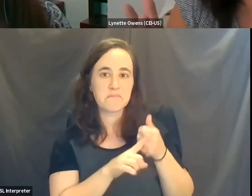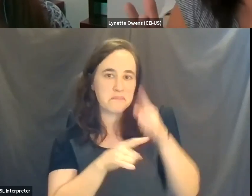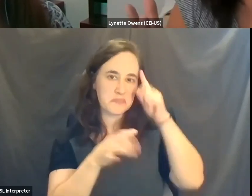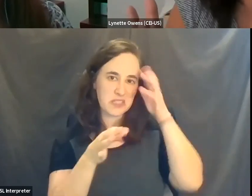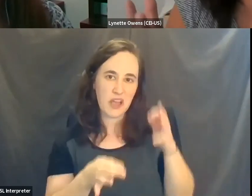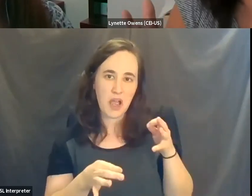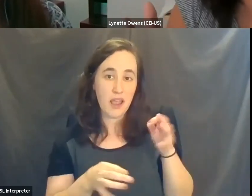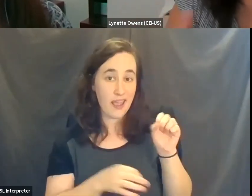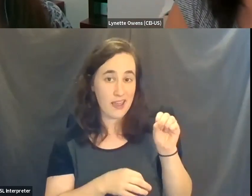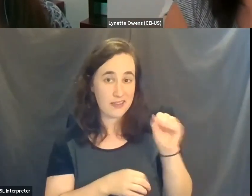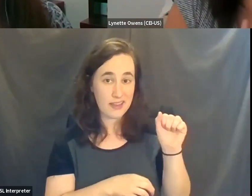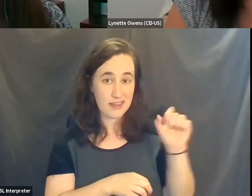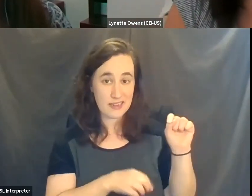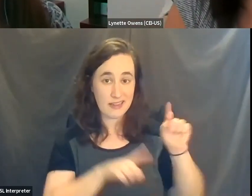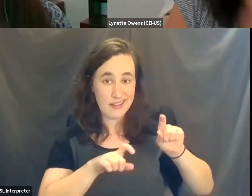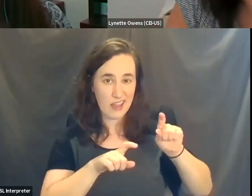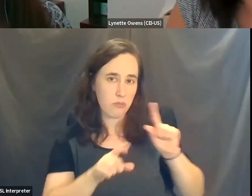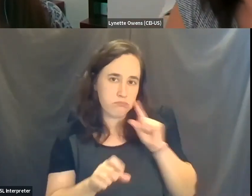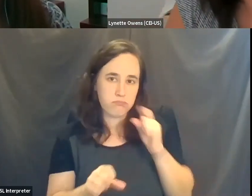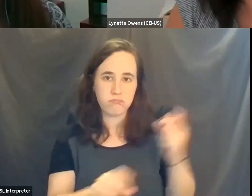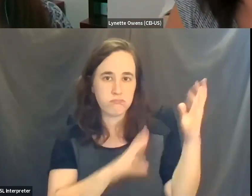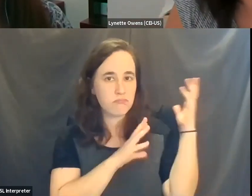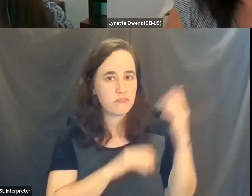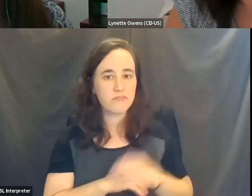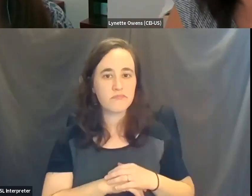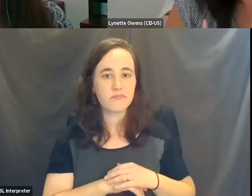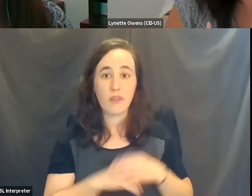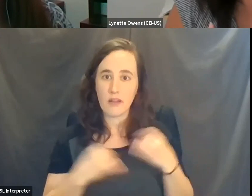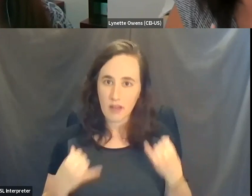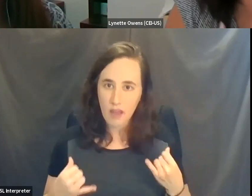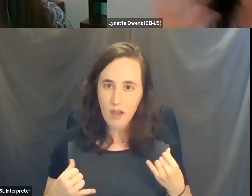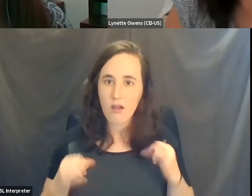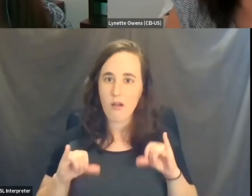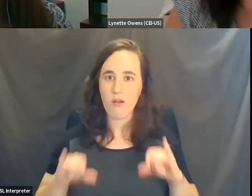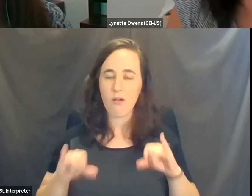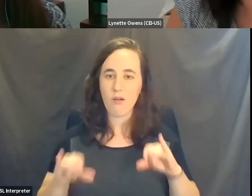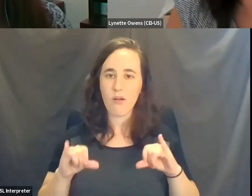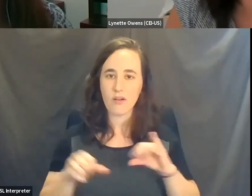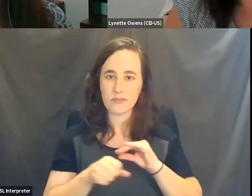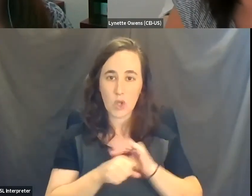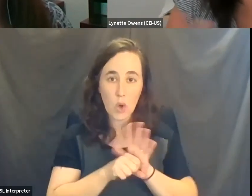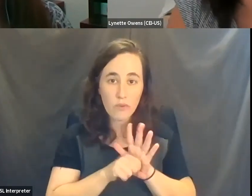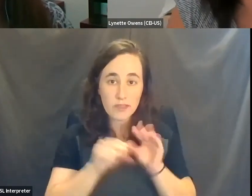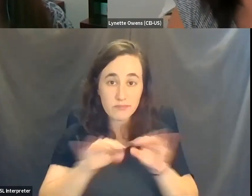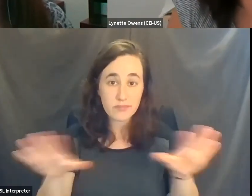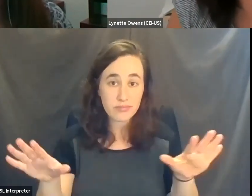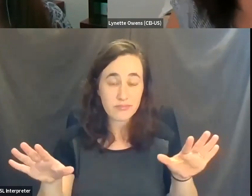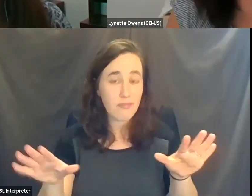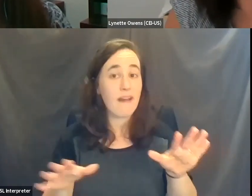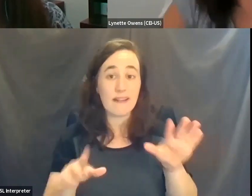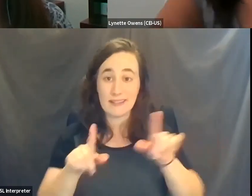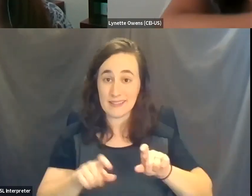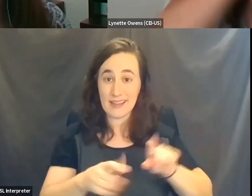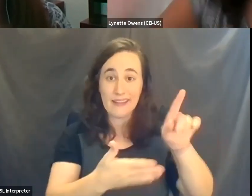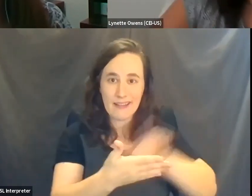more to a student than just that. Well, here we are in a pandemic and those tests were all canceled. They could not host those this past